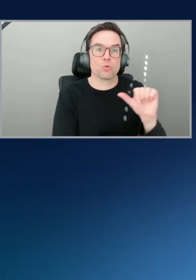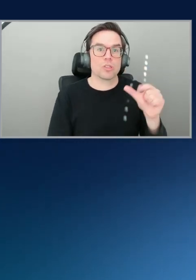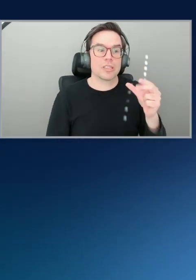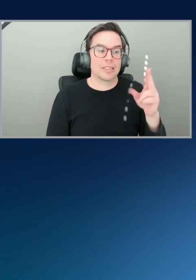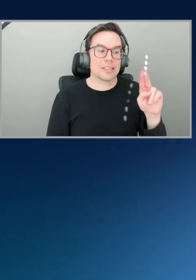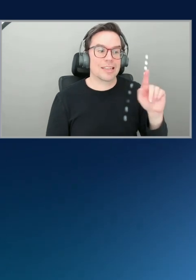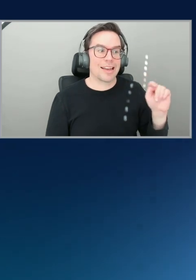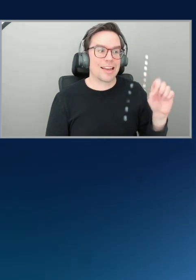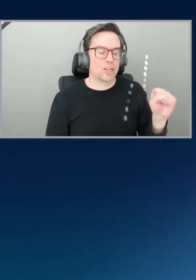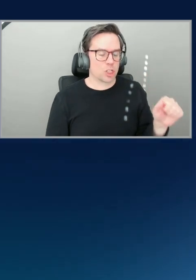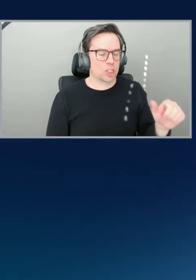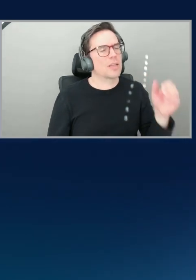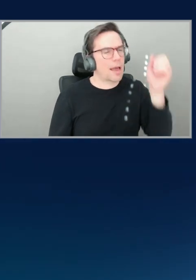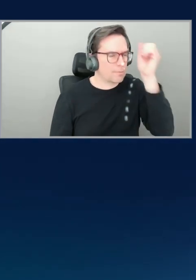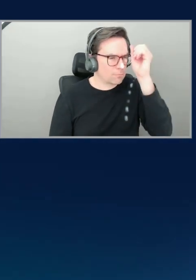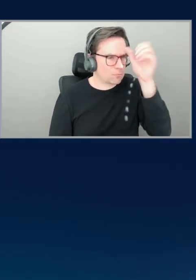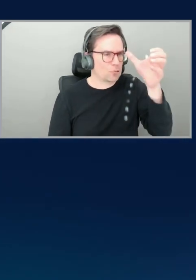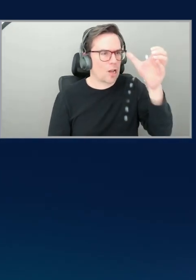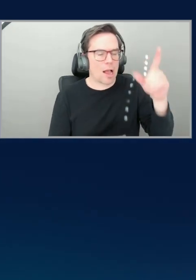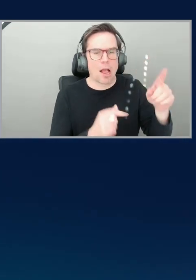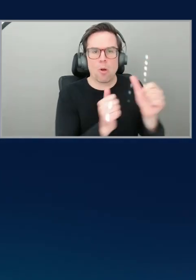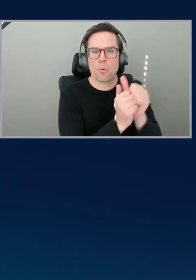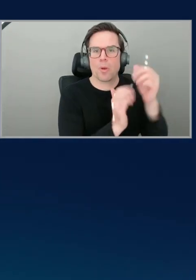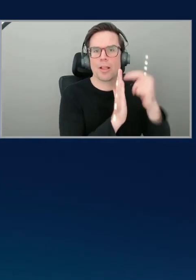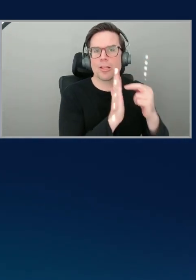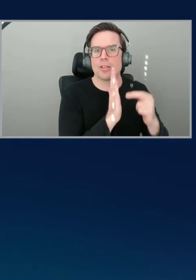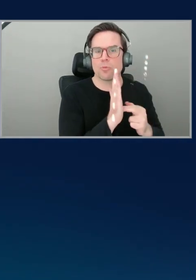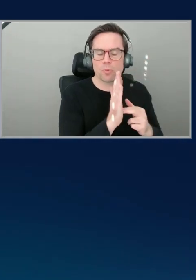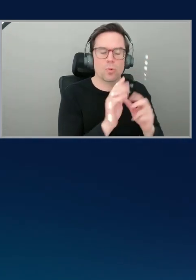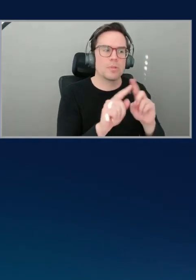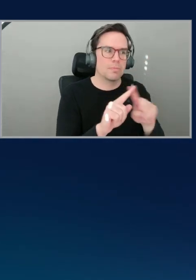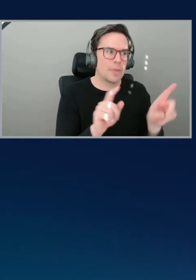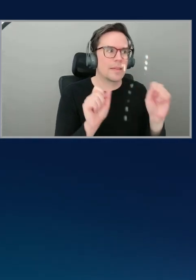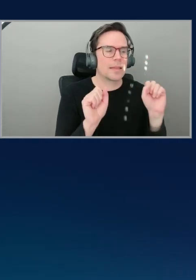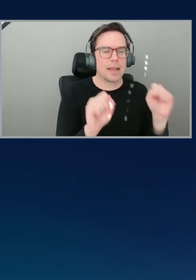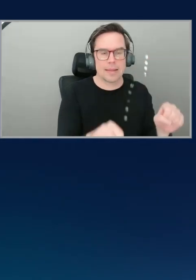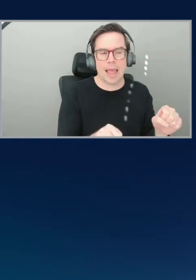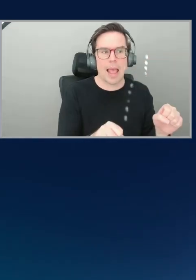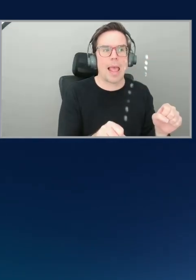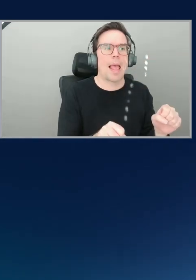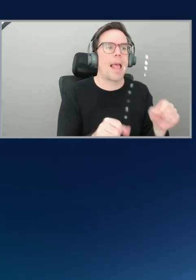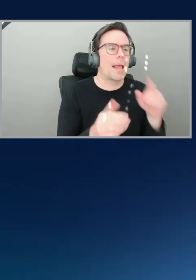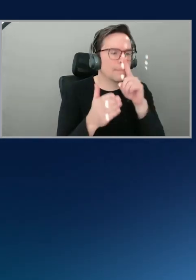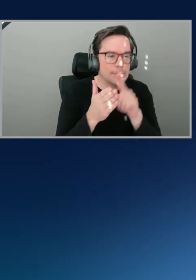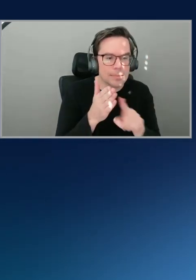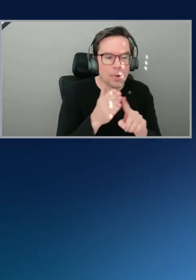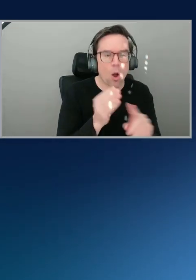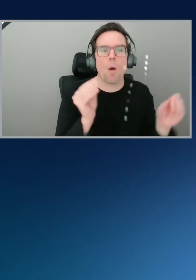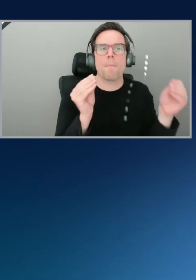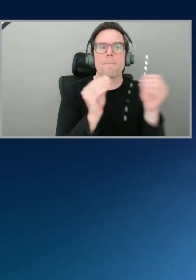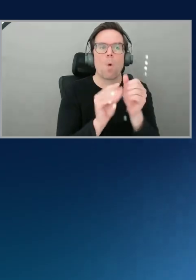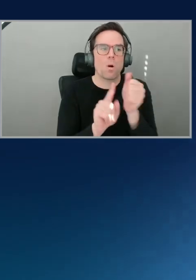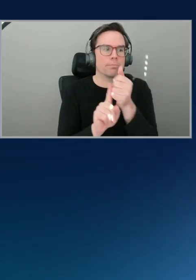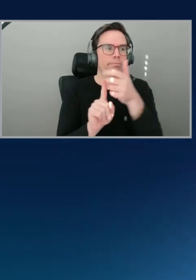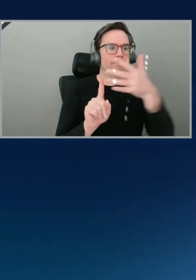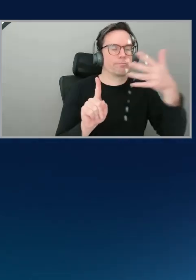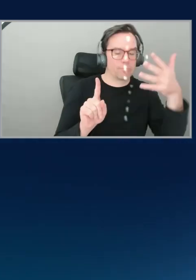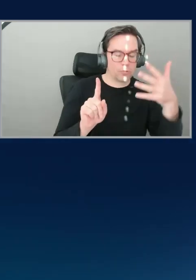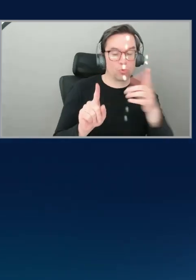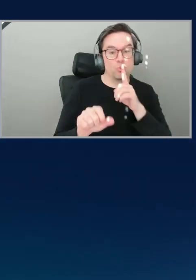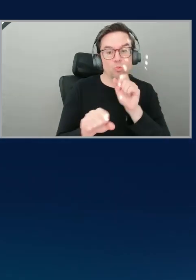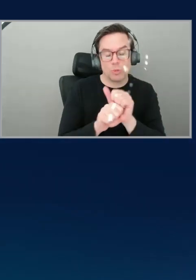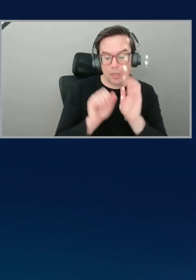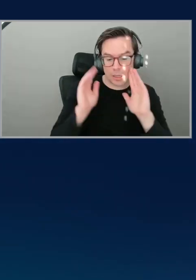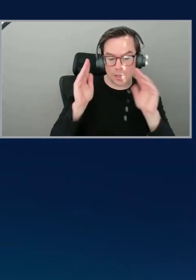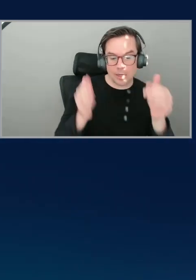they can go ahead and go the extra mile to go through and actually go through that iterative and potentially tedious cycle of